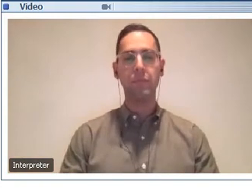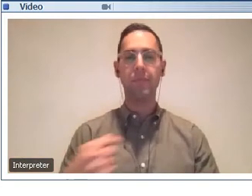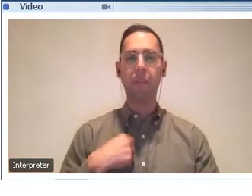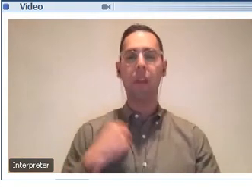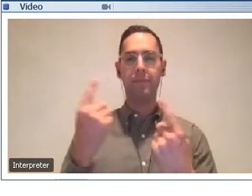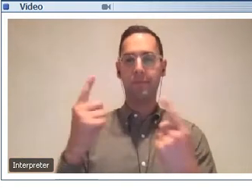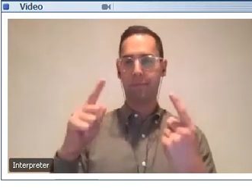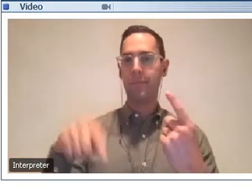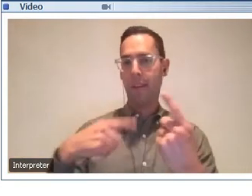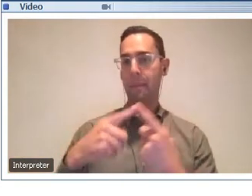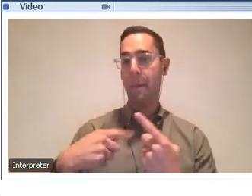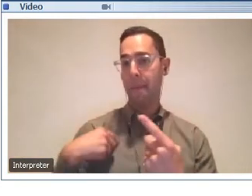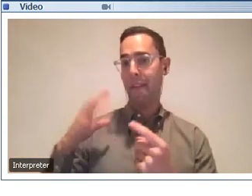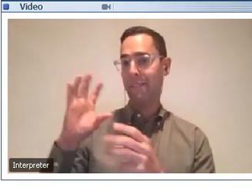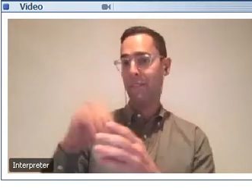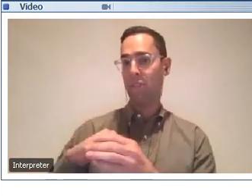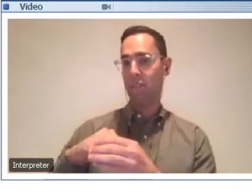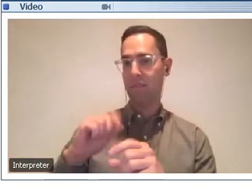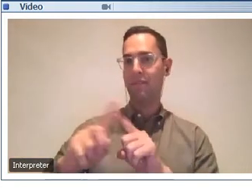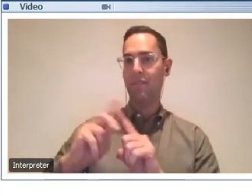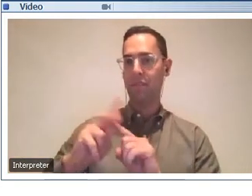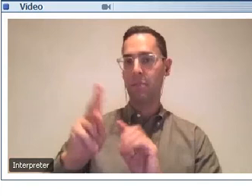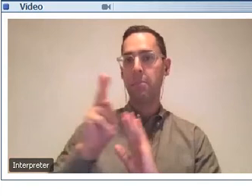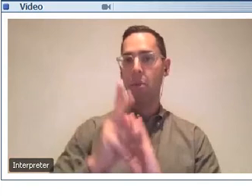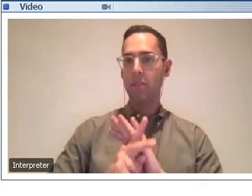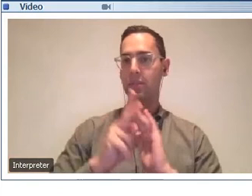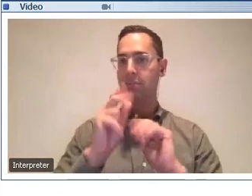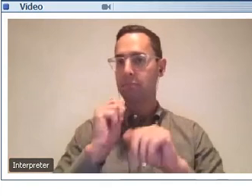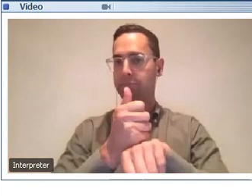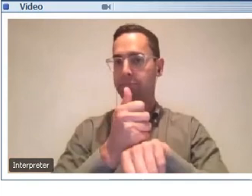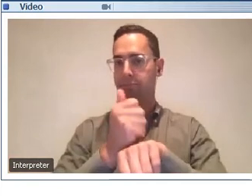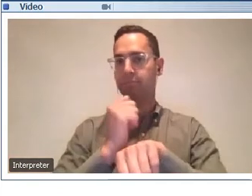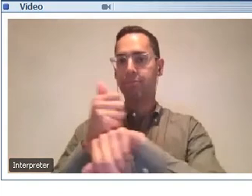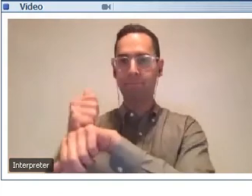that I can't overestimate or